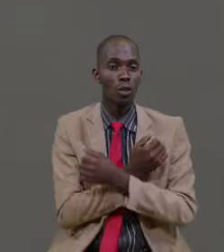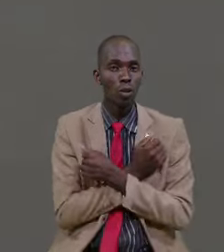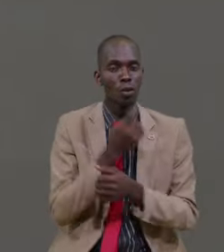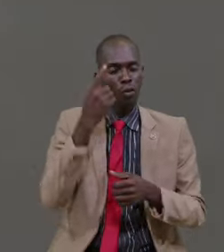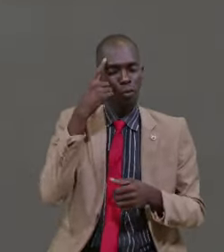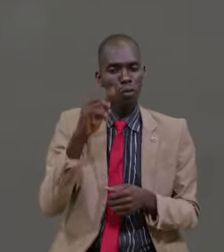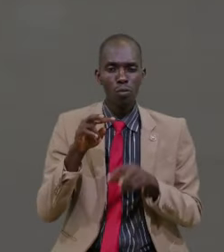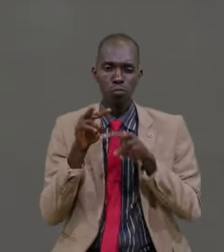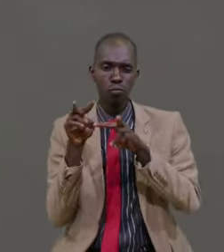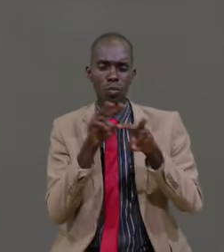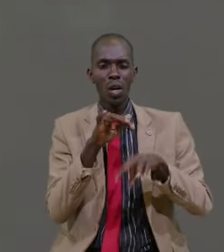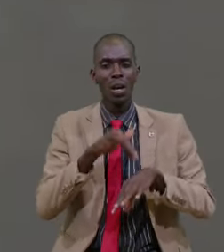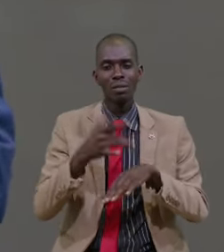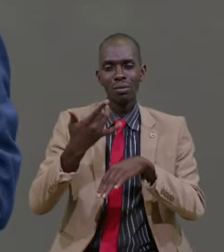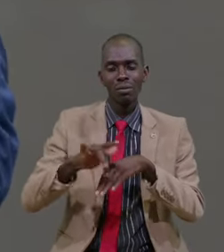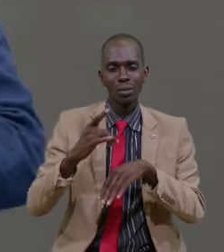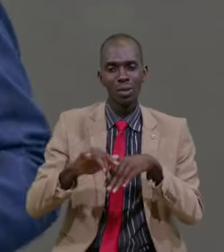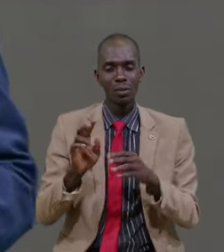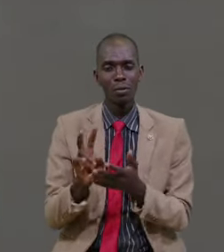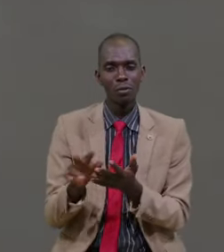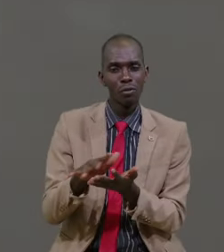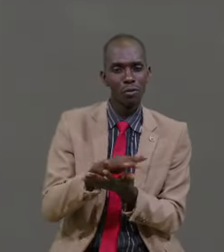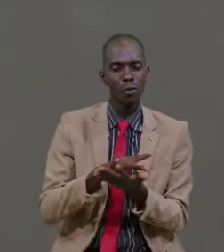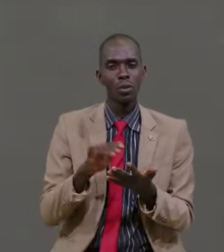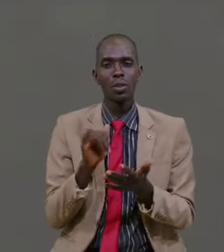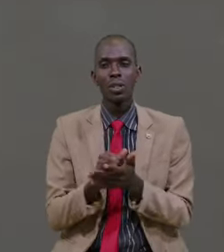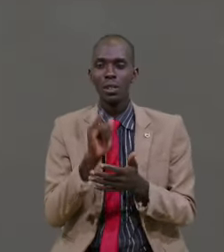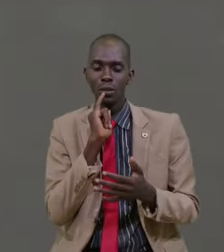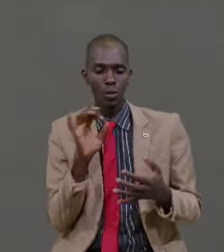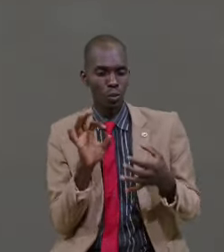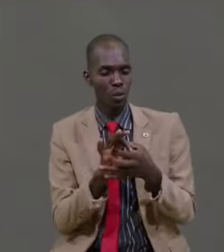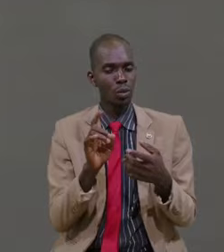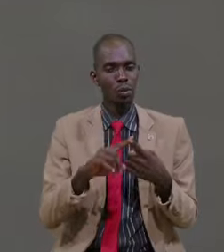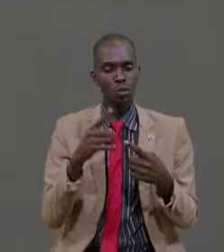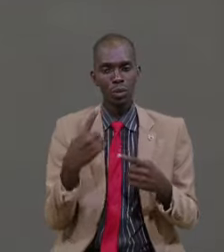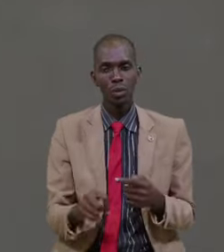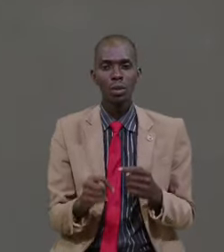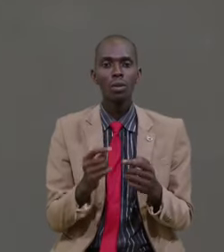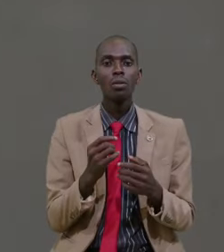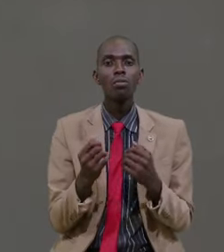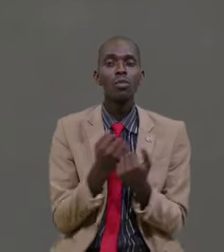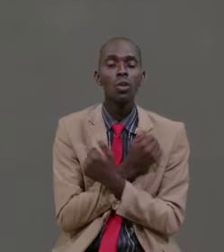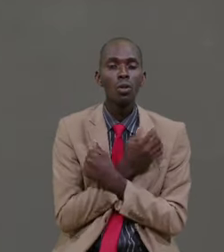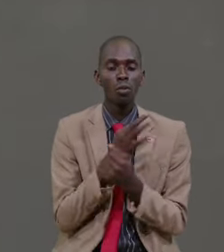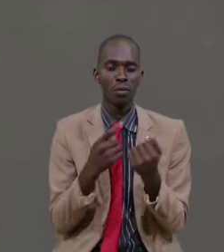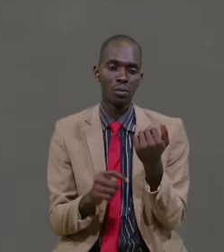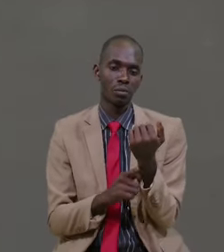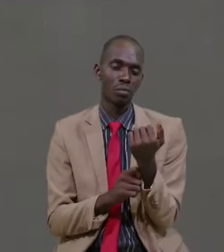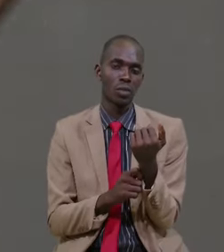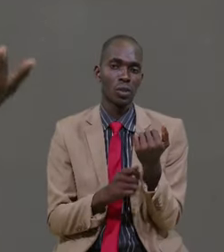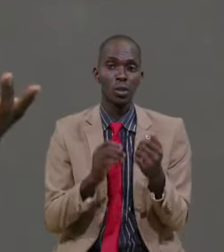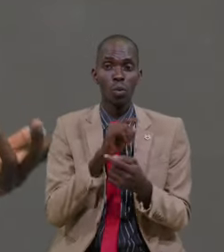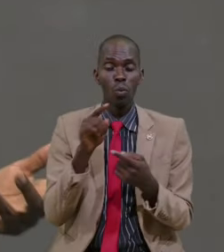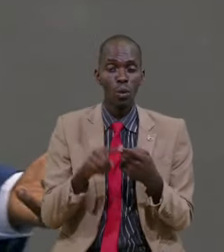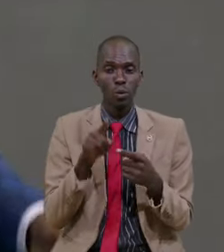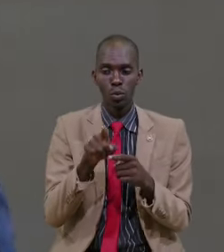is connected with the love of the flesh. And when you love that, you kind of